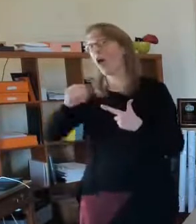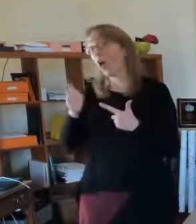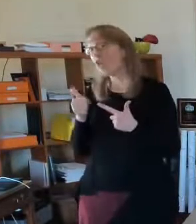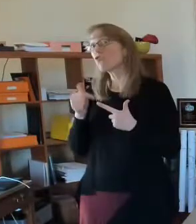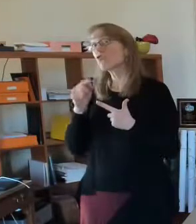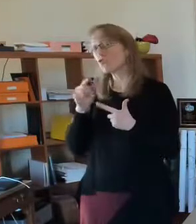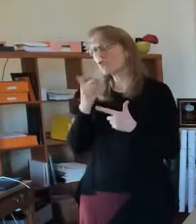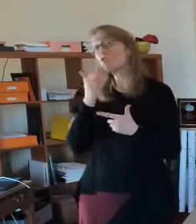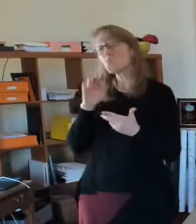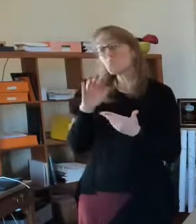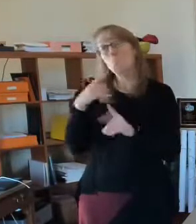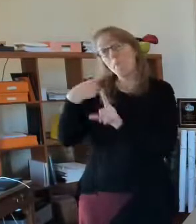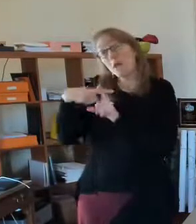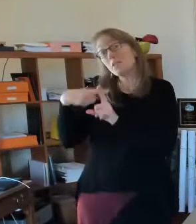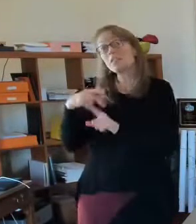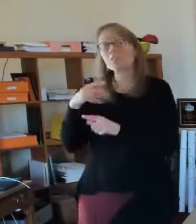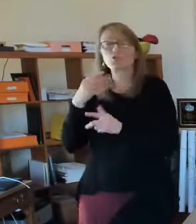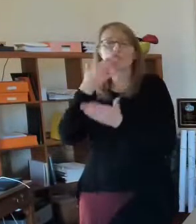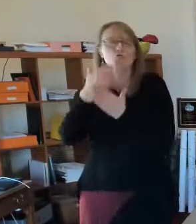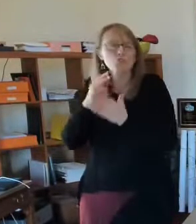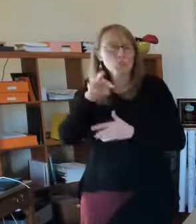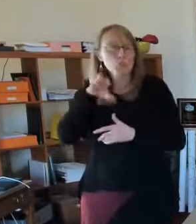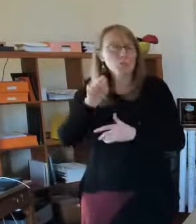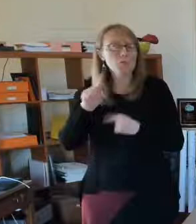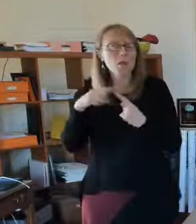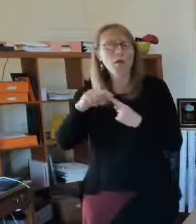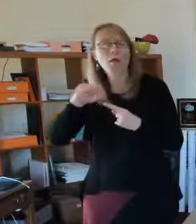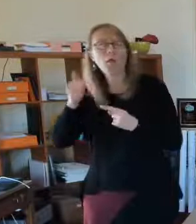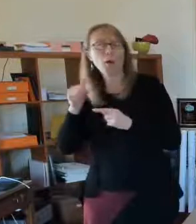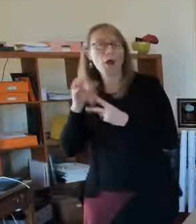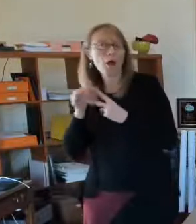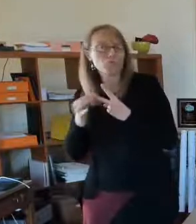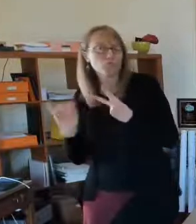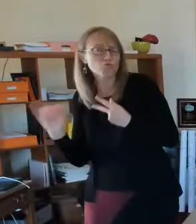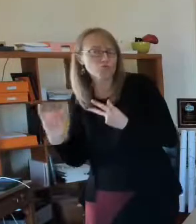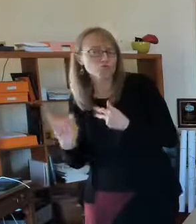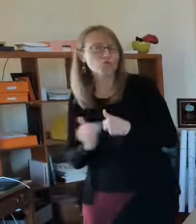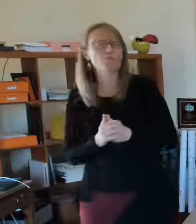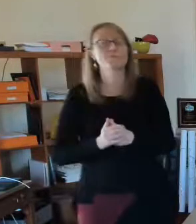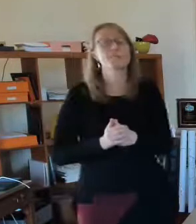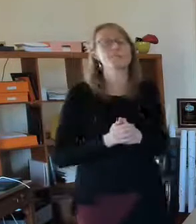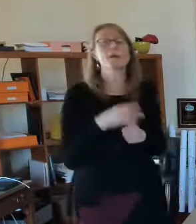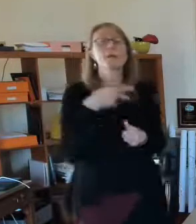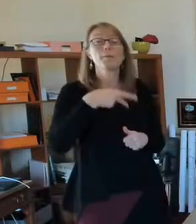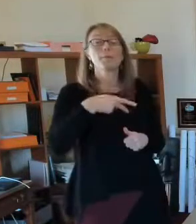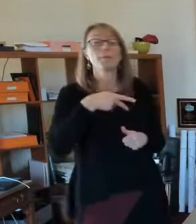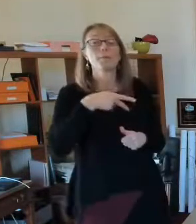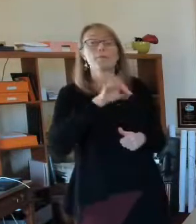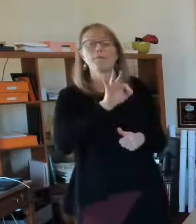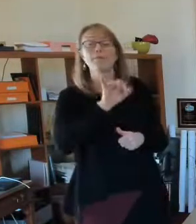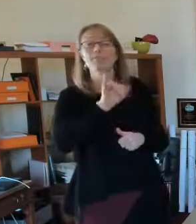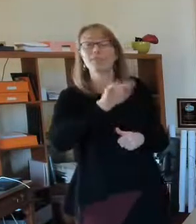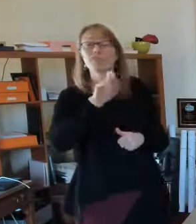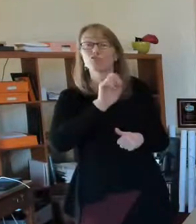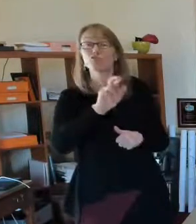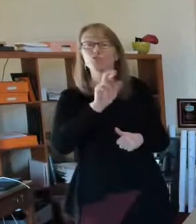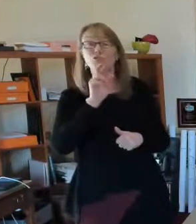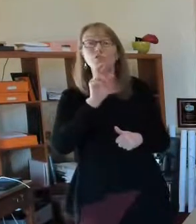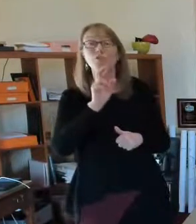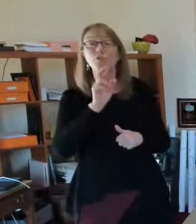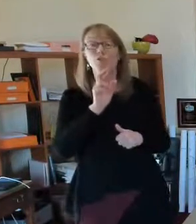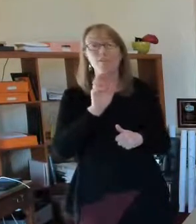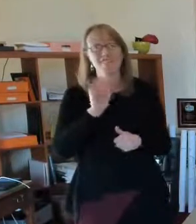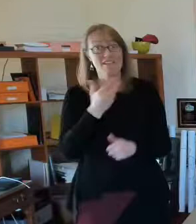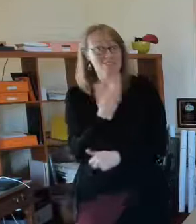the works. And, you know, it will be distributed primarily through the federal channels. We